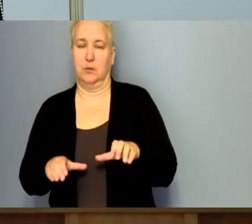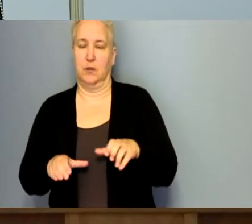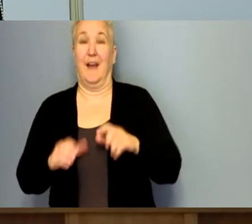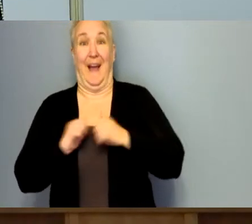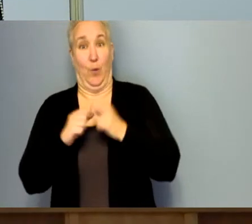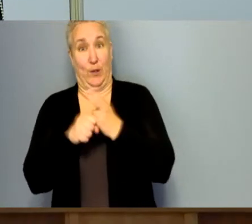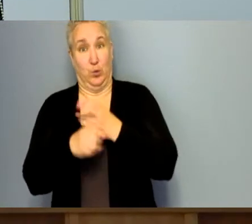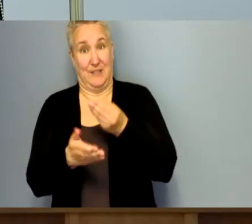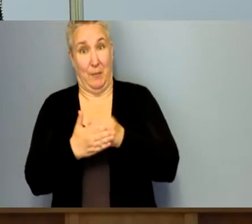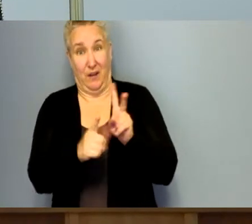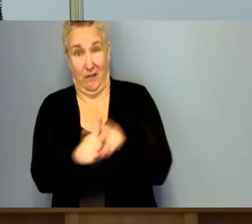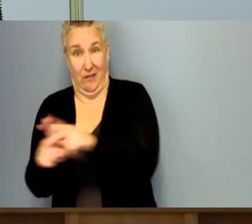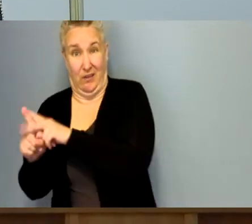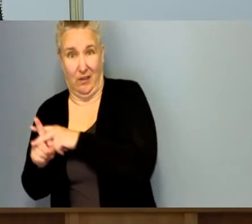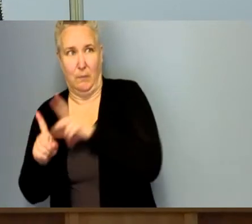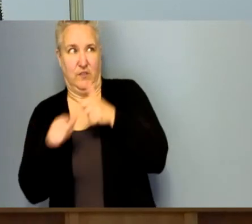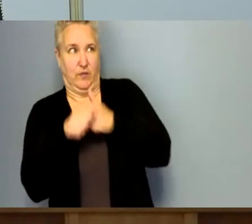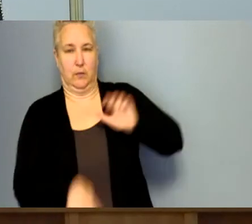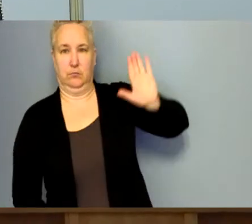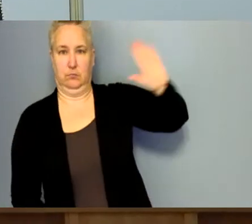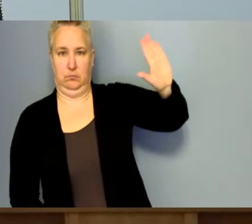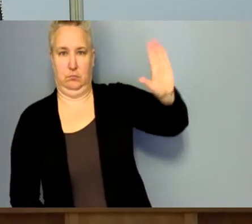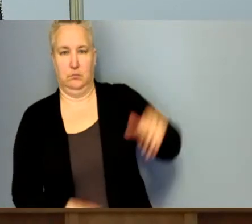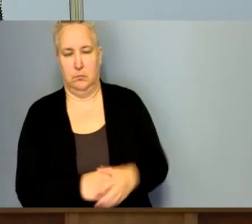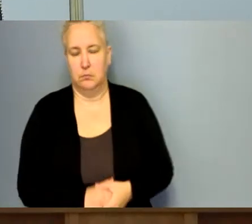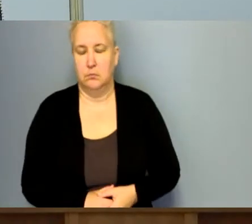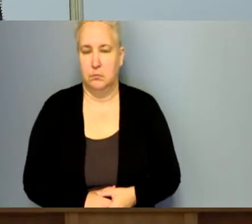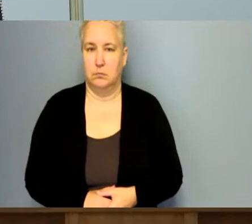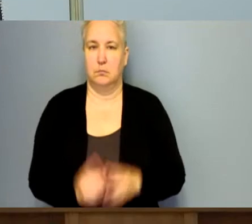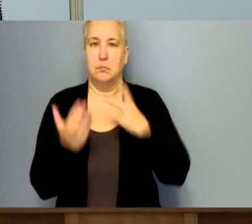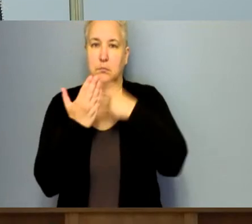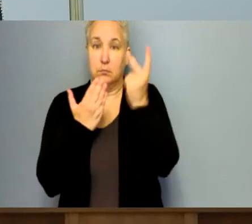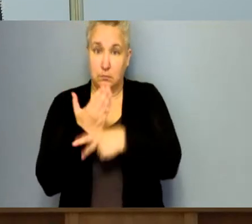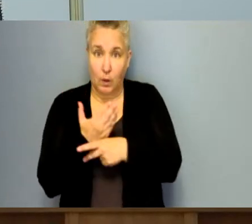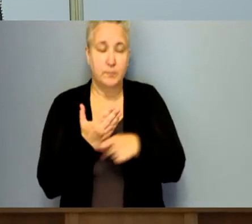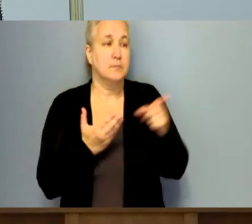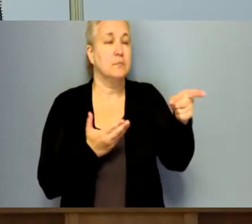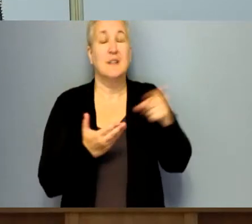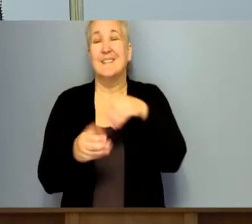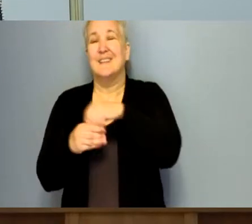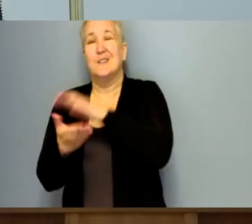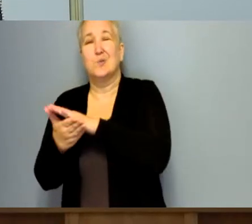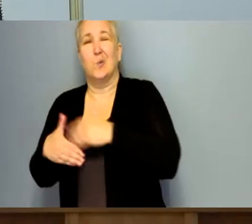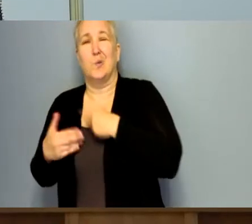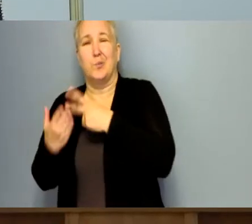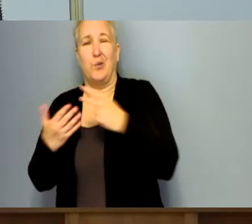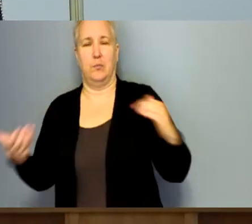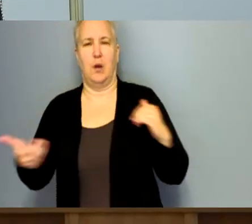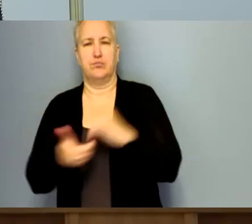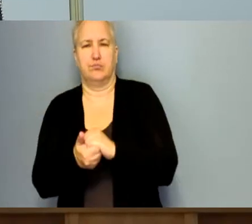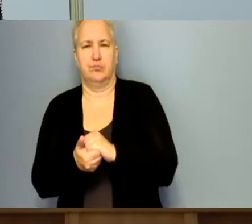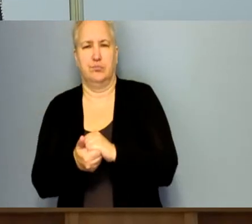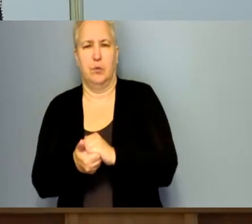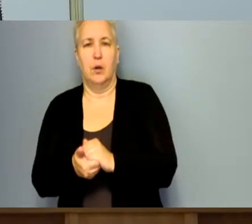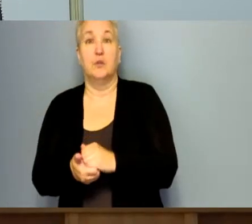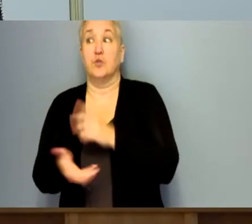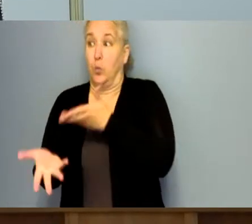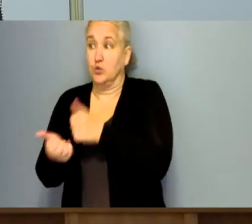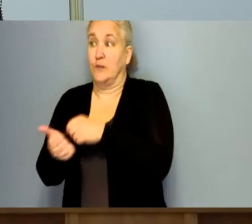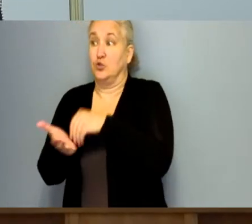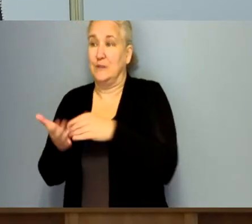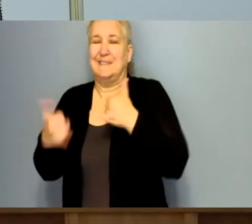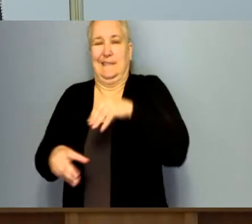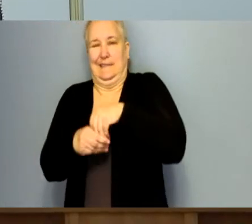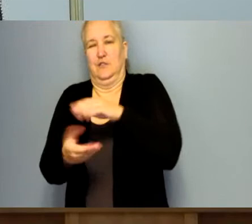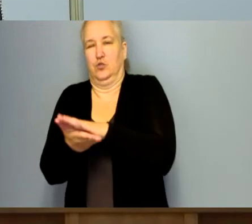spent. So this is a program combined with the in-school youth program, which works with students who are still in school, providing a lot